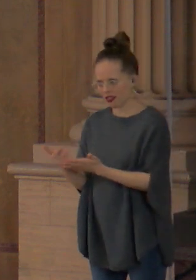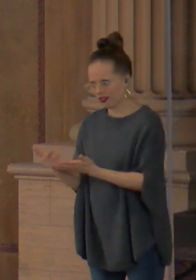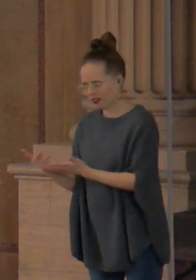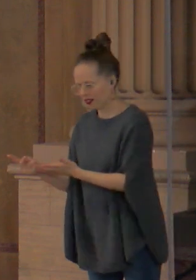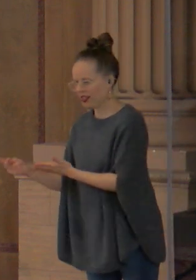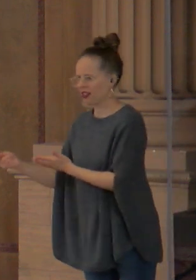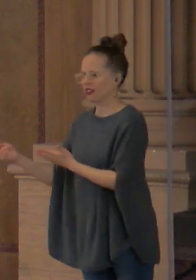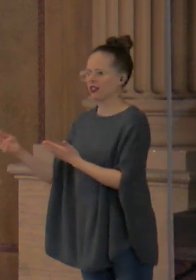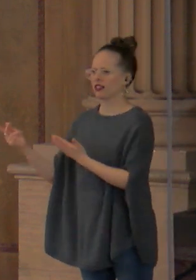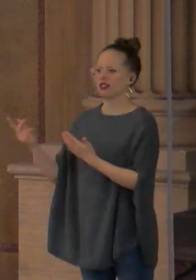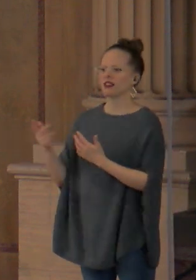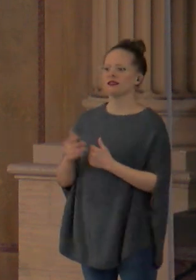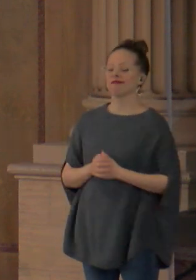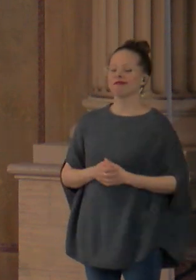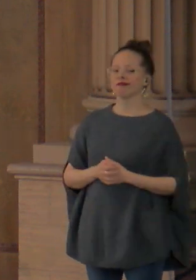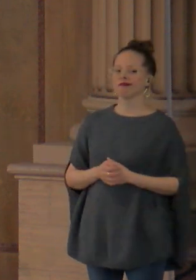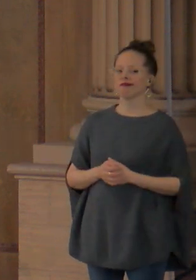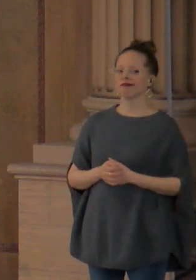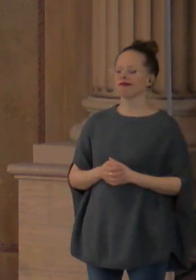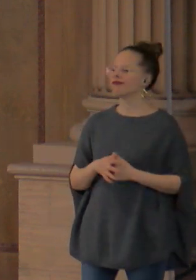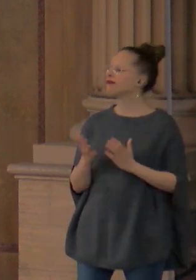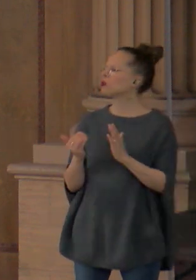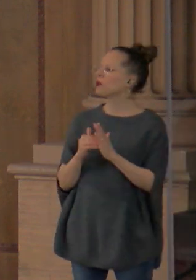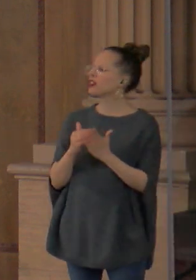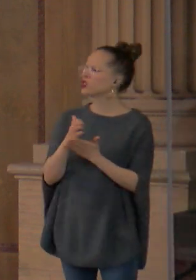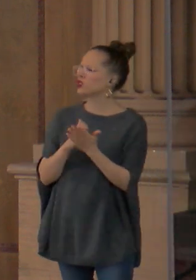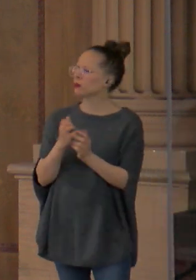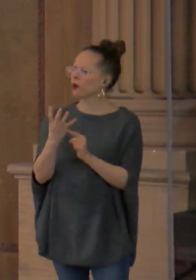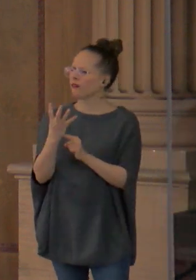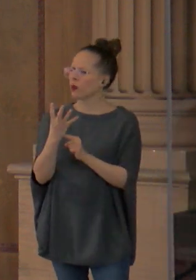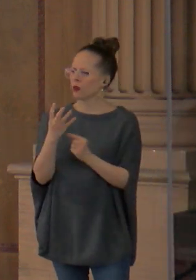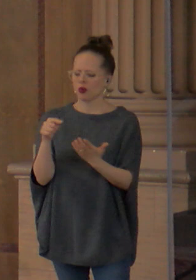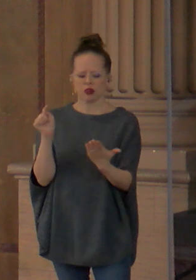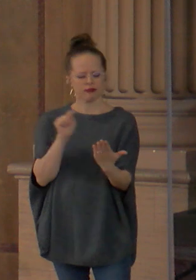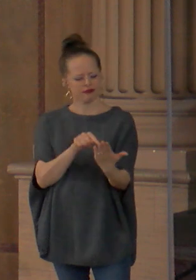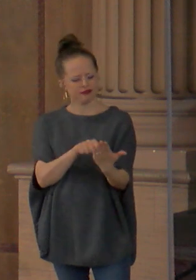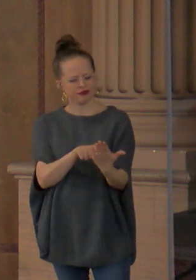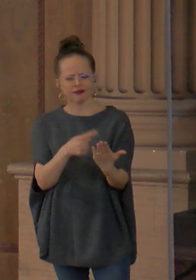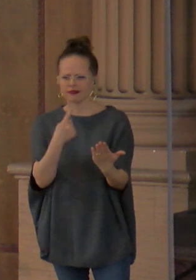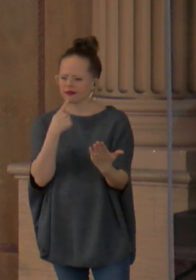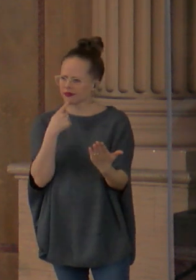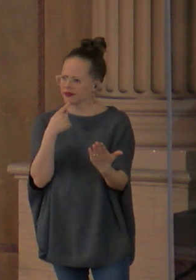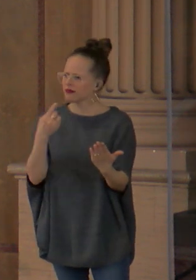covenant. And so look again at chapter 4, verse 25 in Galatians. He says,